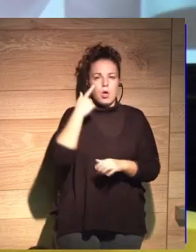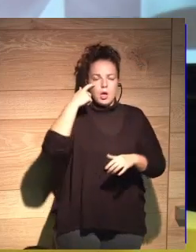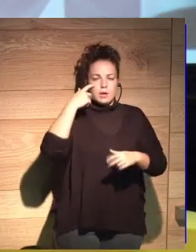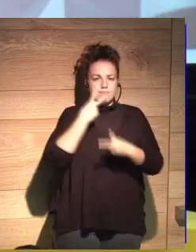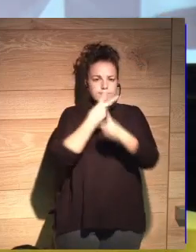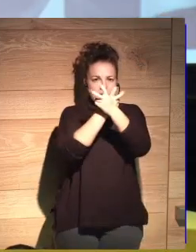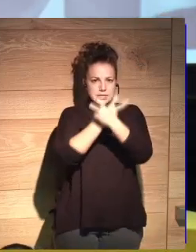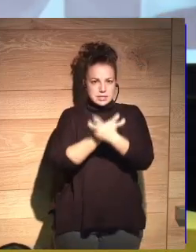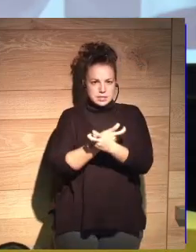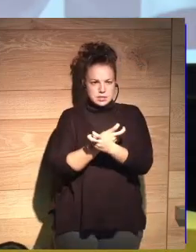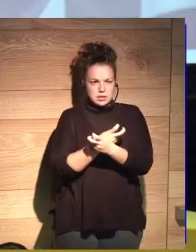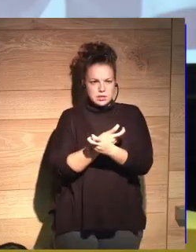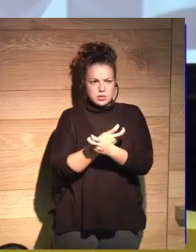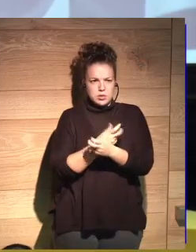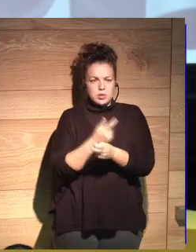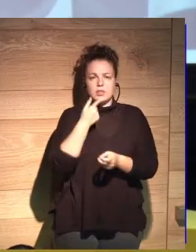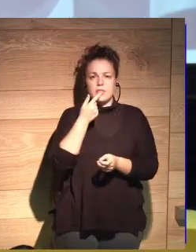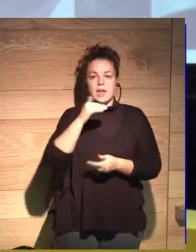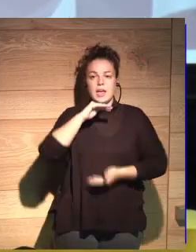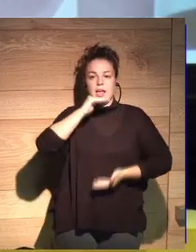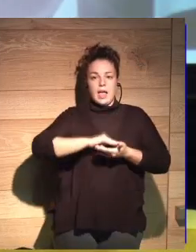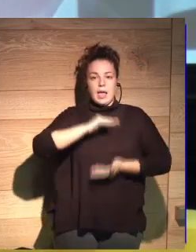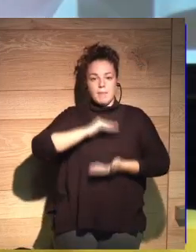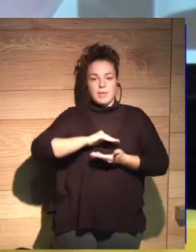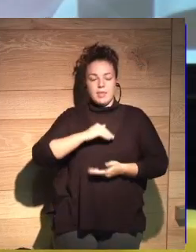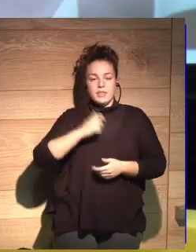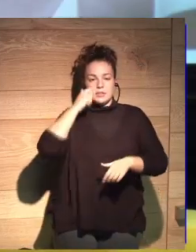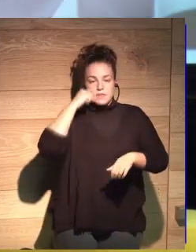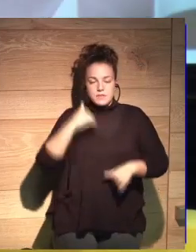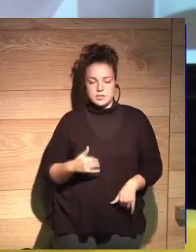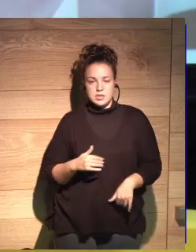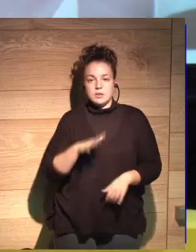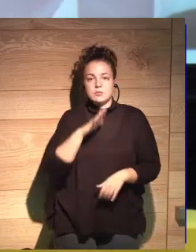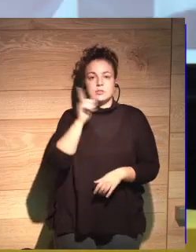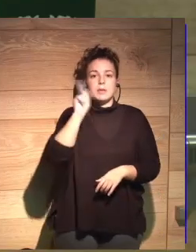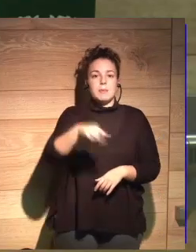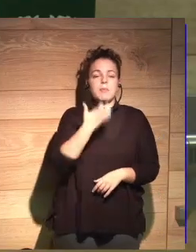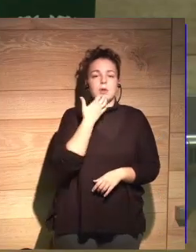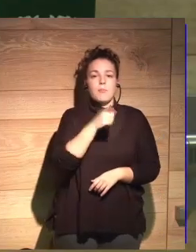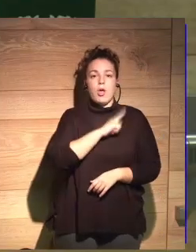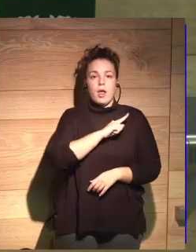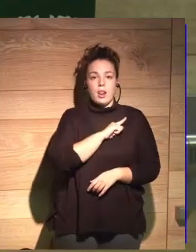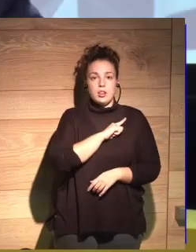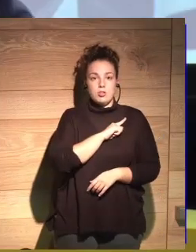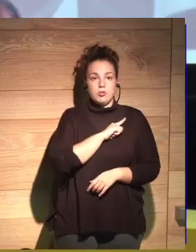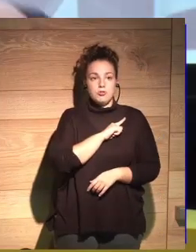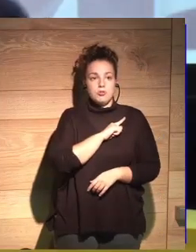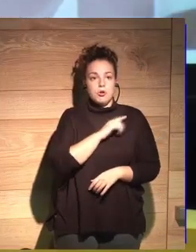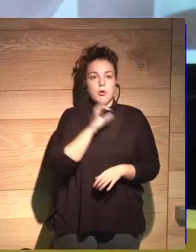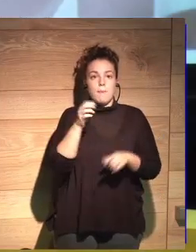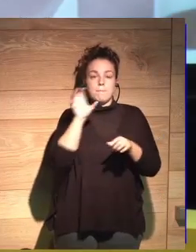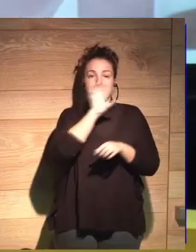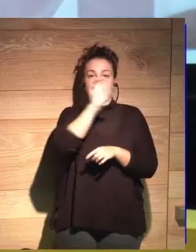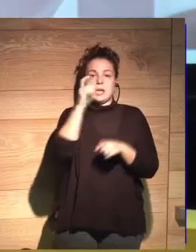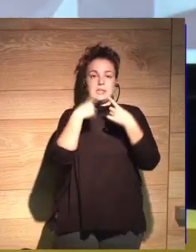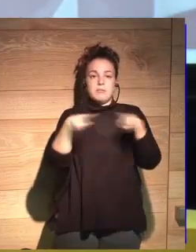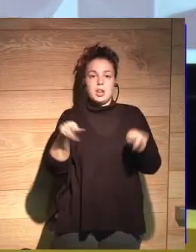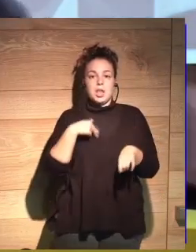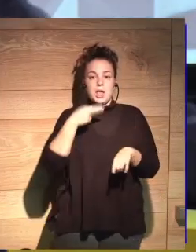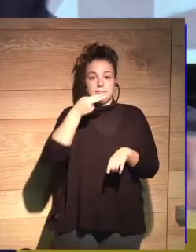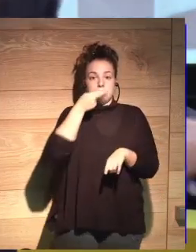physical abilities. Military forces around the world have been very interested in adding extra skeletons with extra